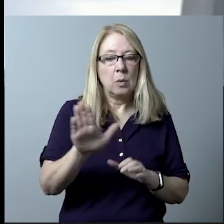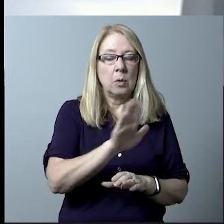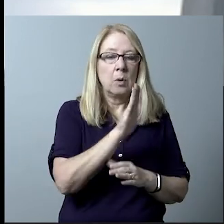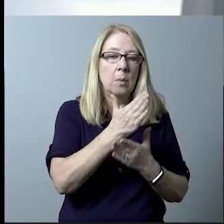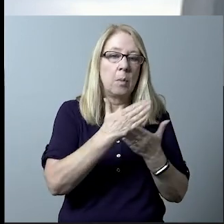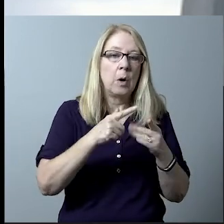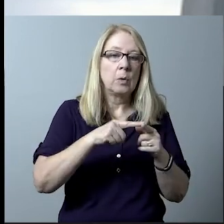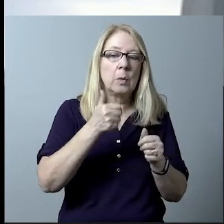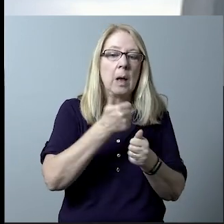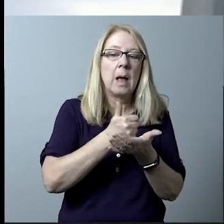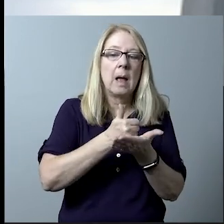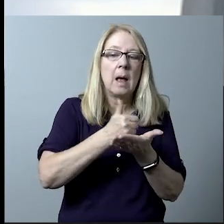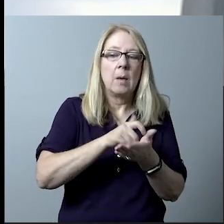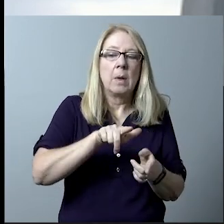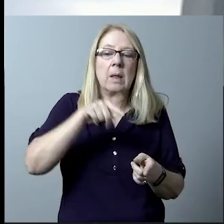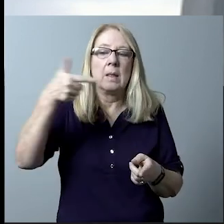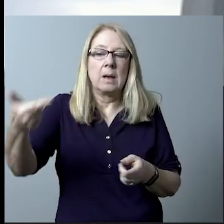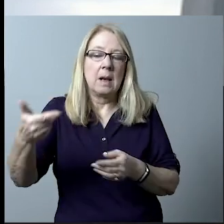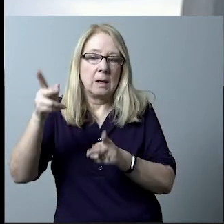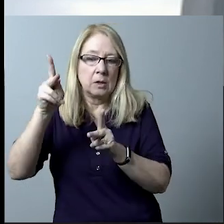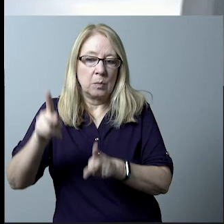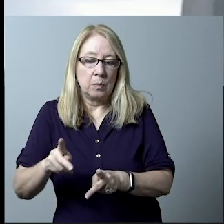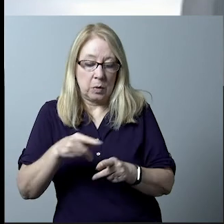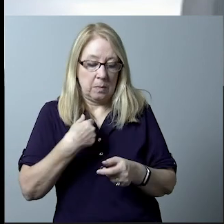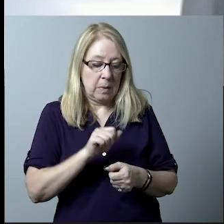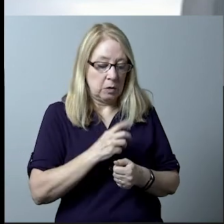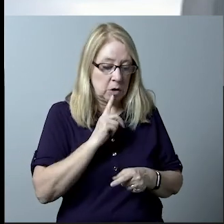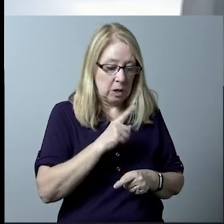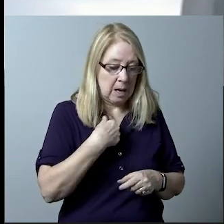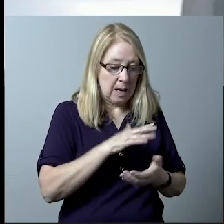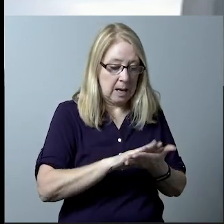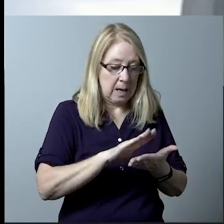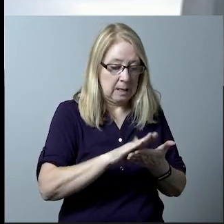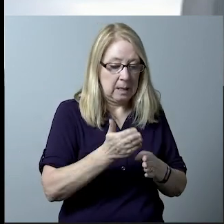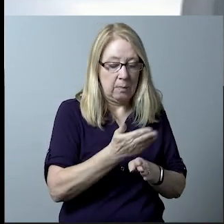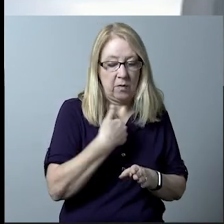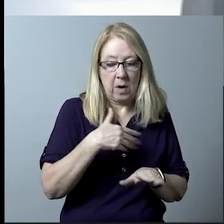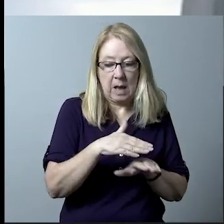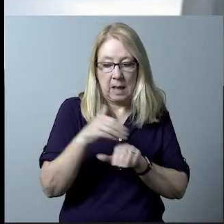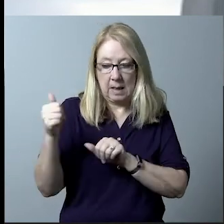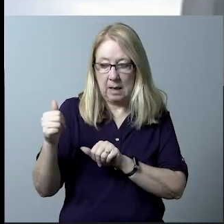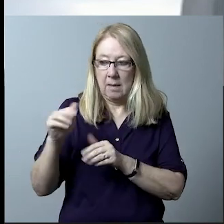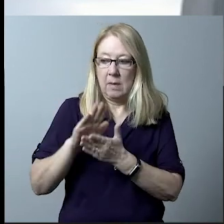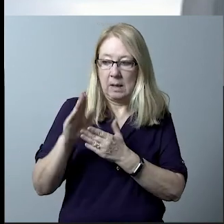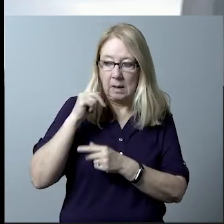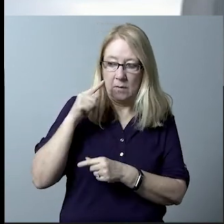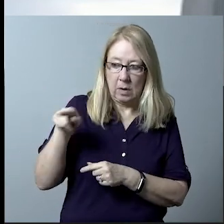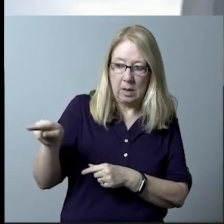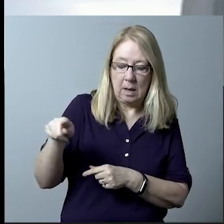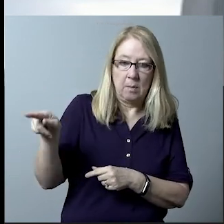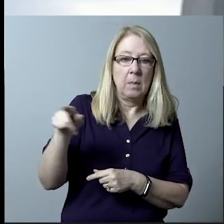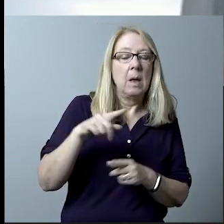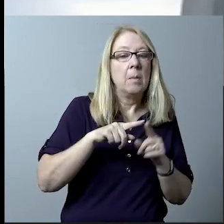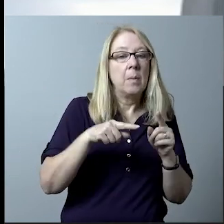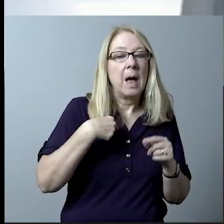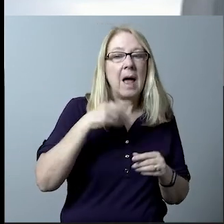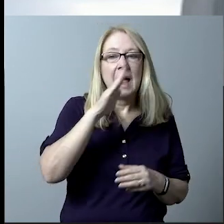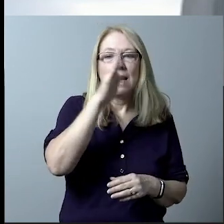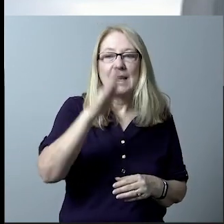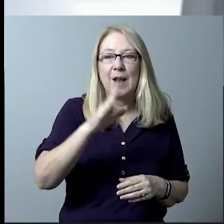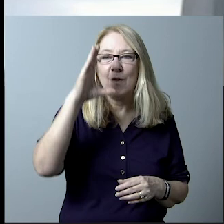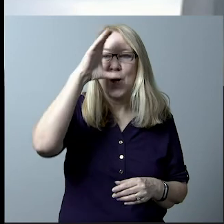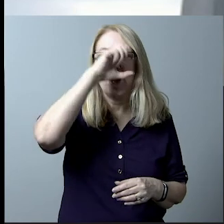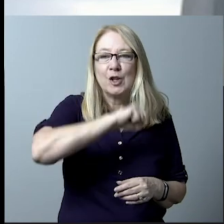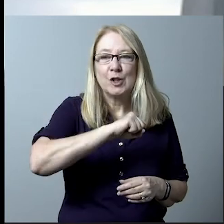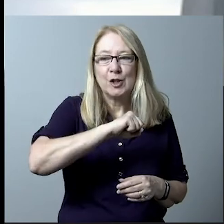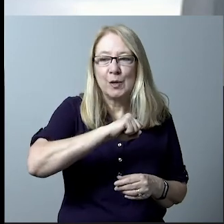and then doing your part to help the person behind you by disinfecting again when you're done. So I would never assume that anything